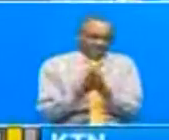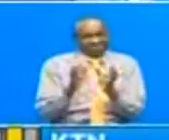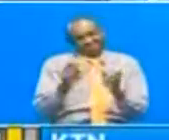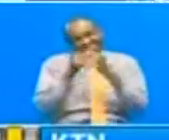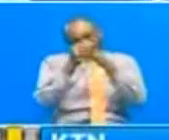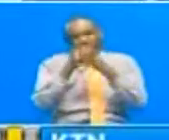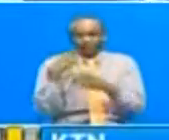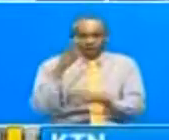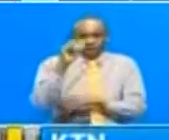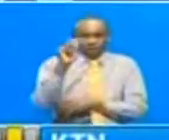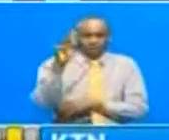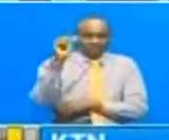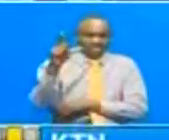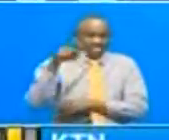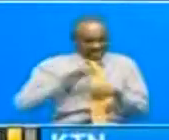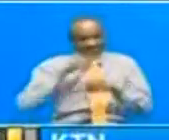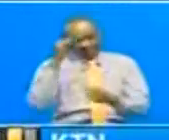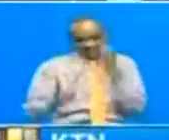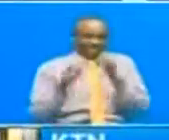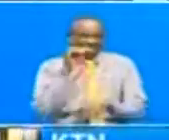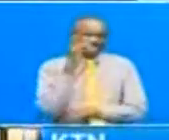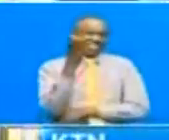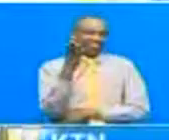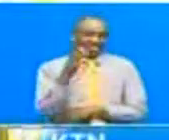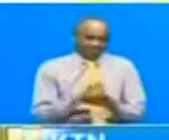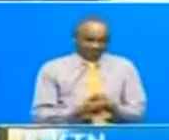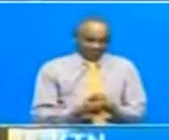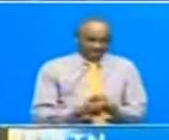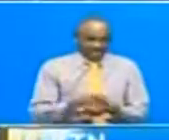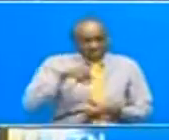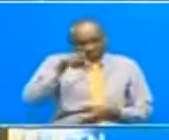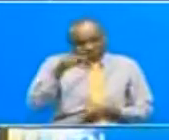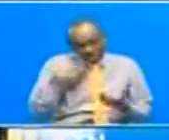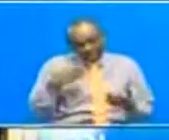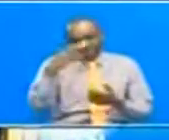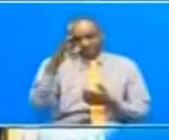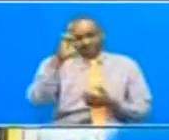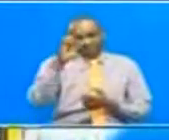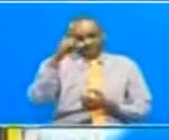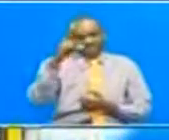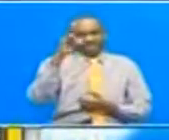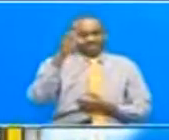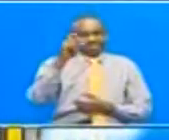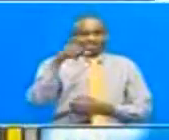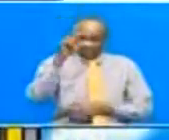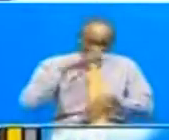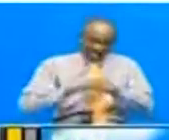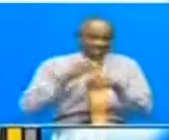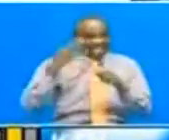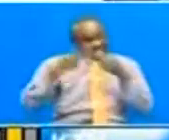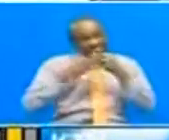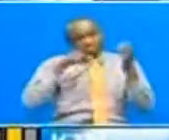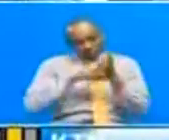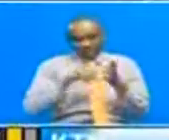following their bowl victory in the final leg in London Sevens. The win saw Felix Ocheng's sides collect 8 points to finish